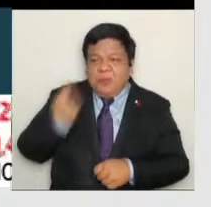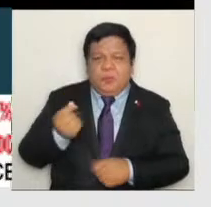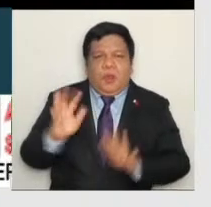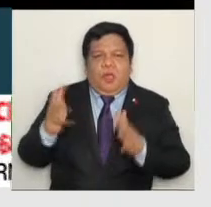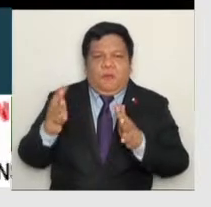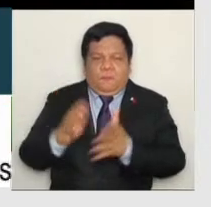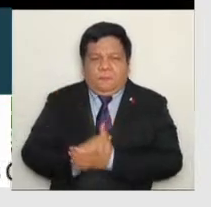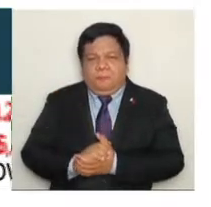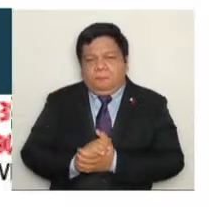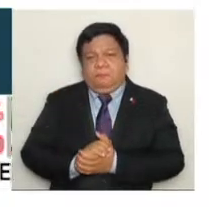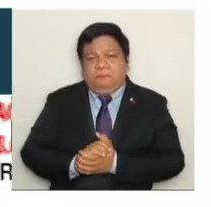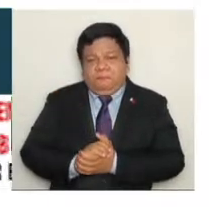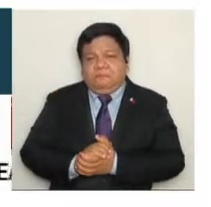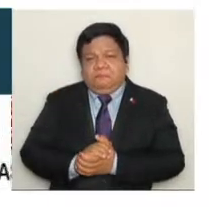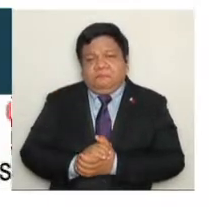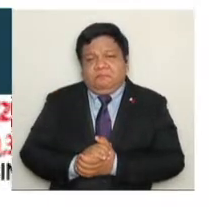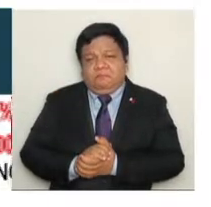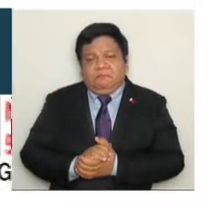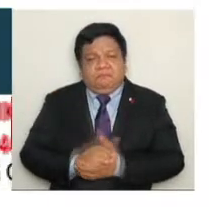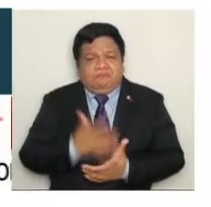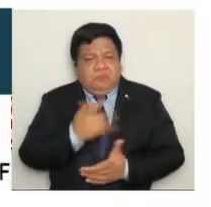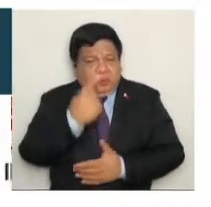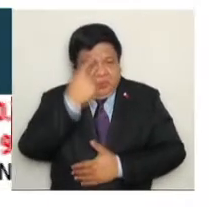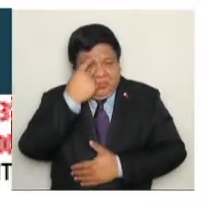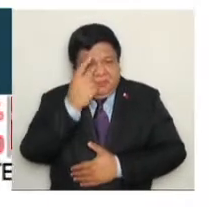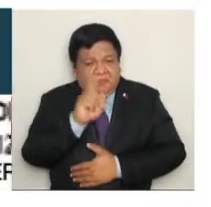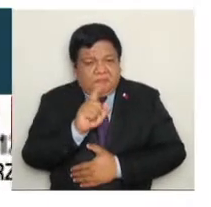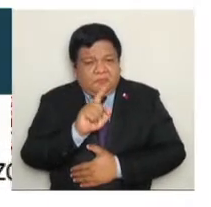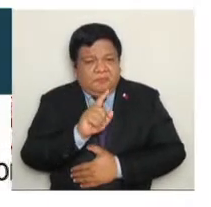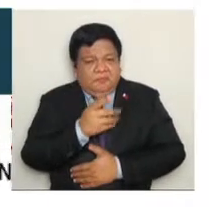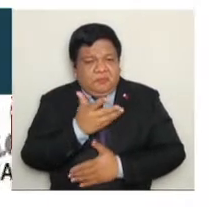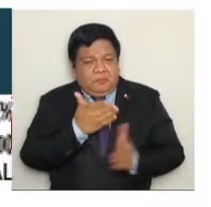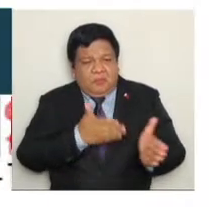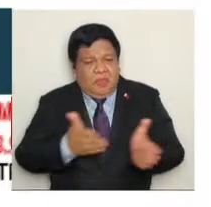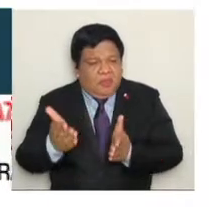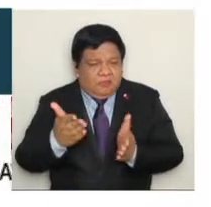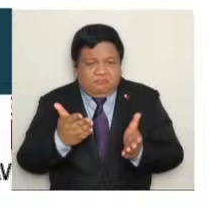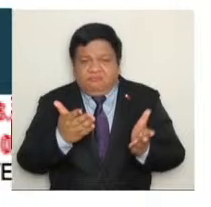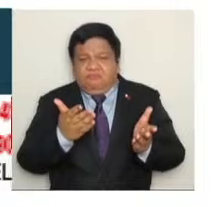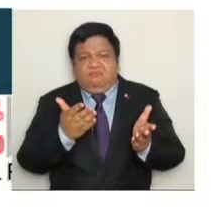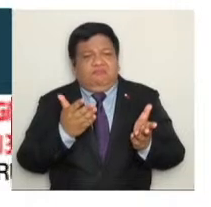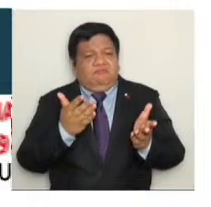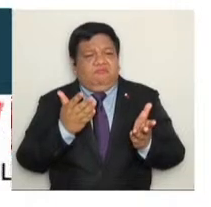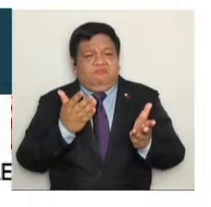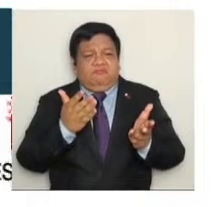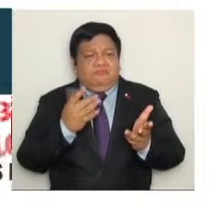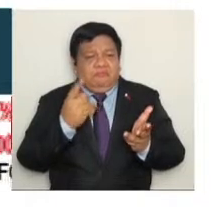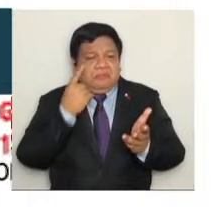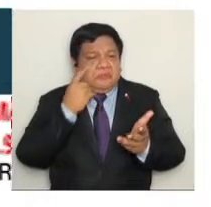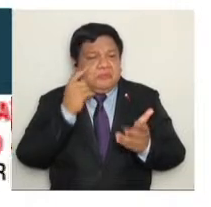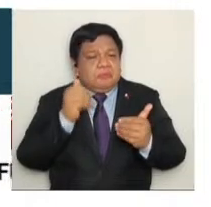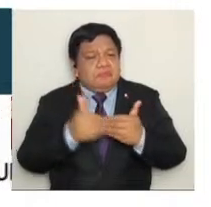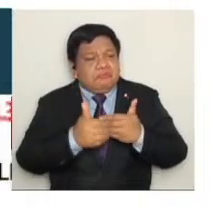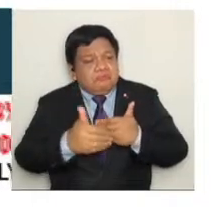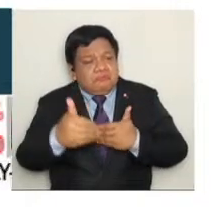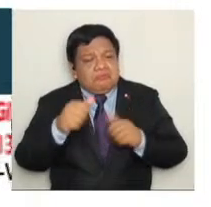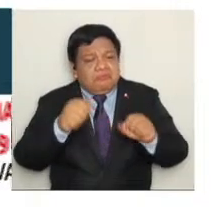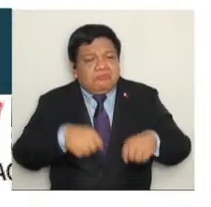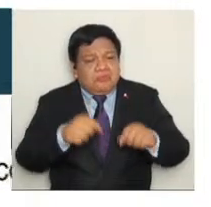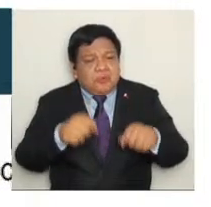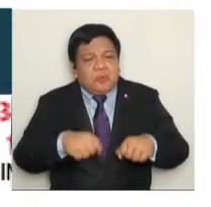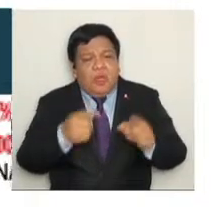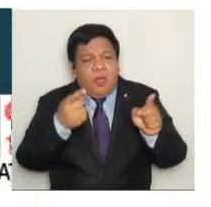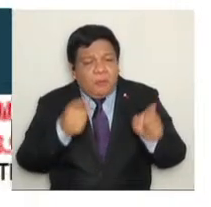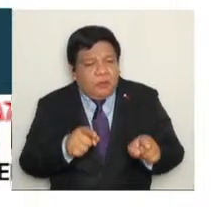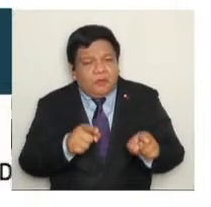And so what do you think about your plans when you talk about the possibility and impossibility of things?